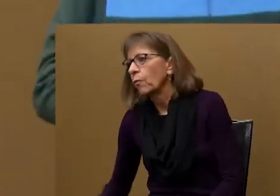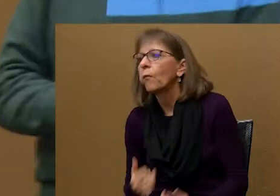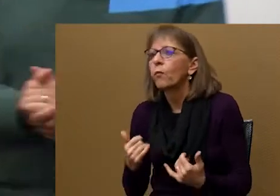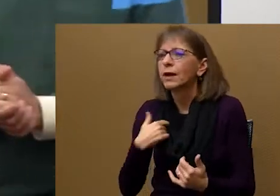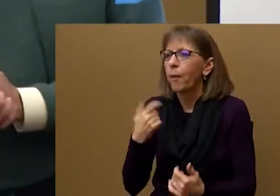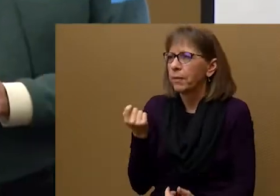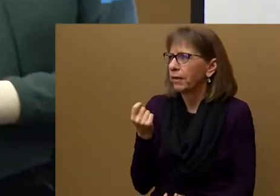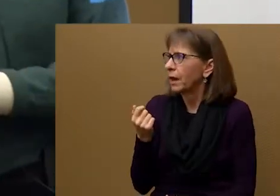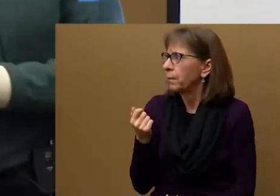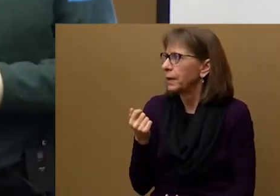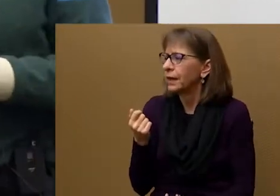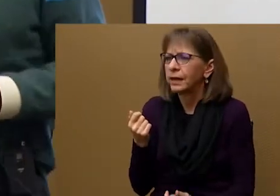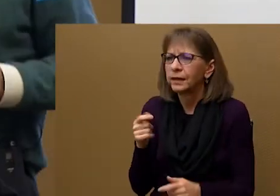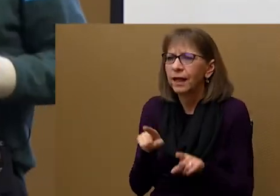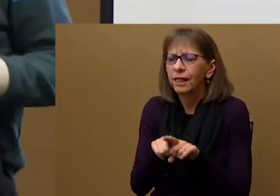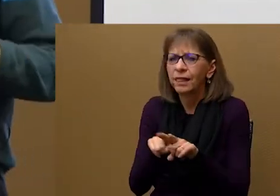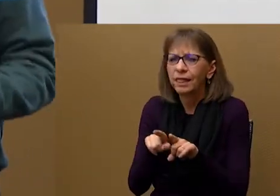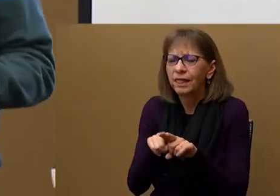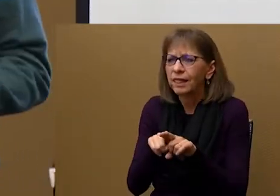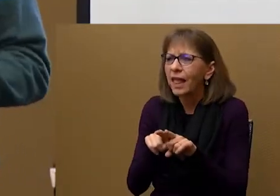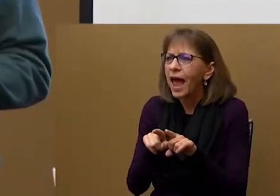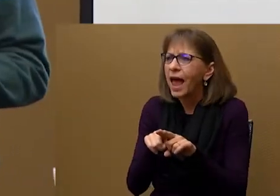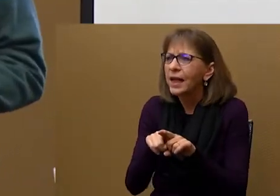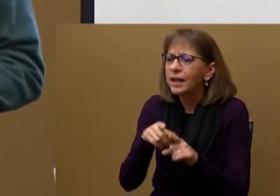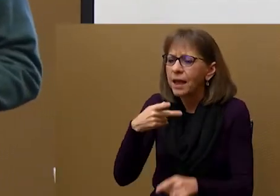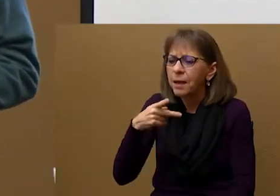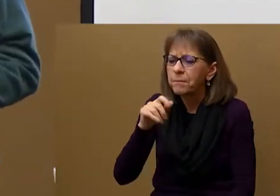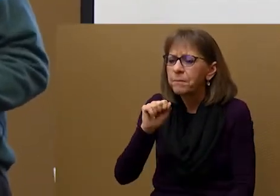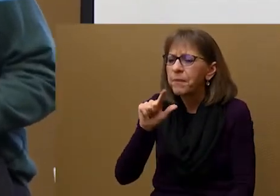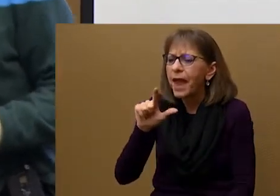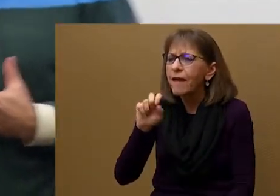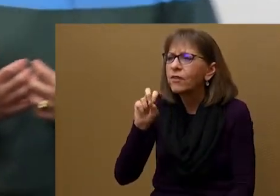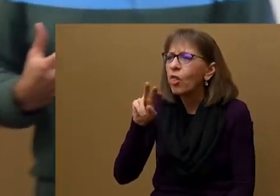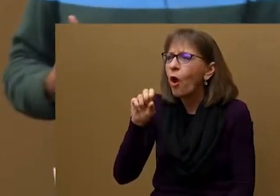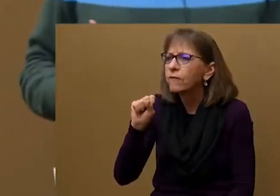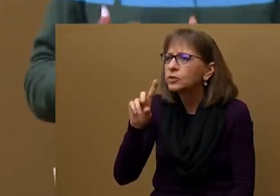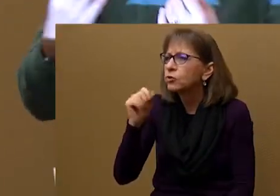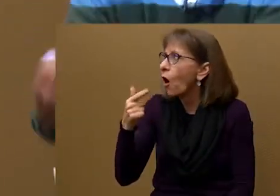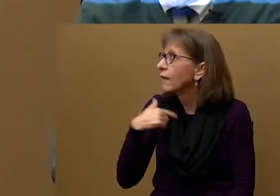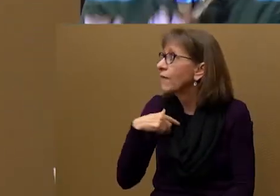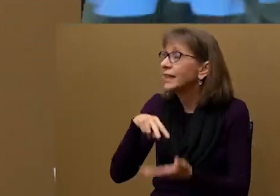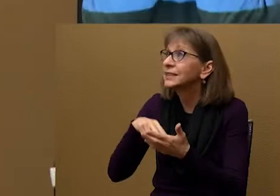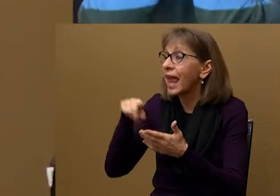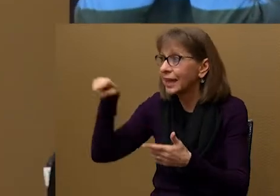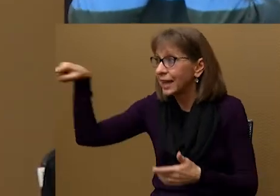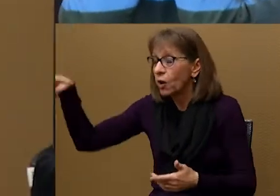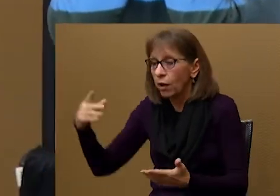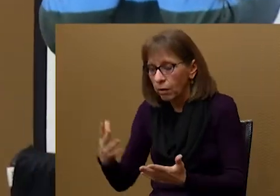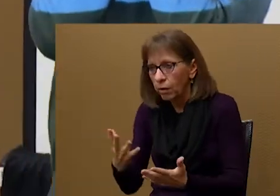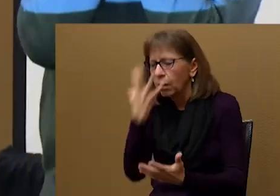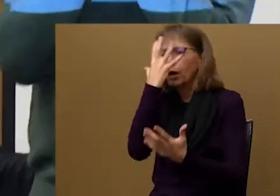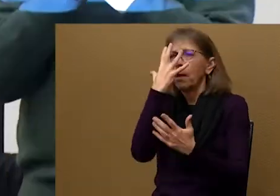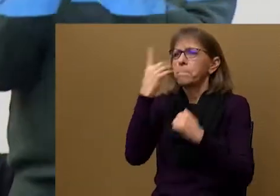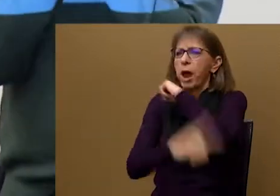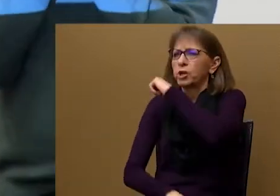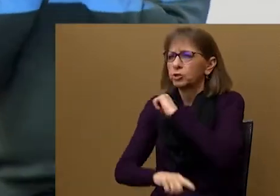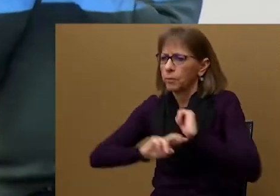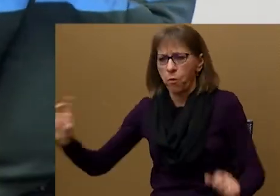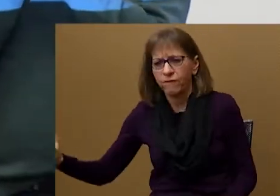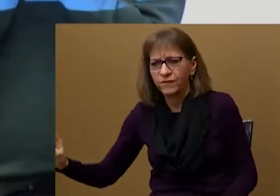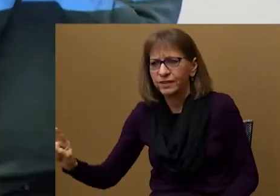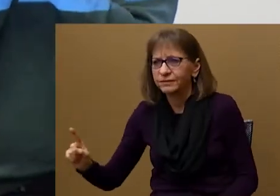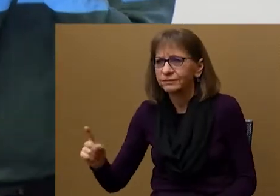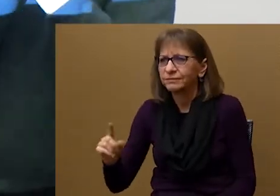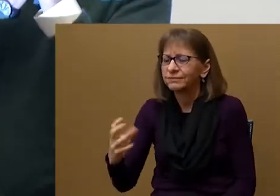over here. Right now I'm a little bit like Pavlov's dog, because if I stand here, I get this. So it's